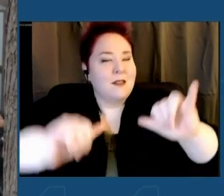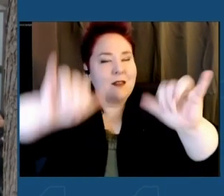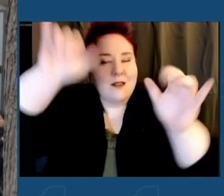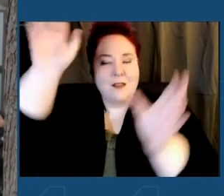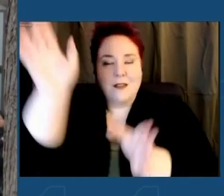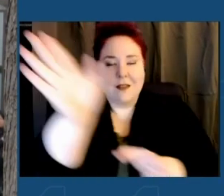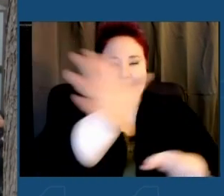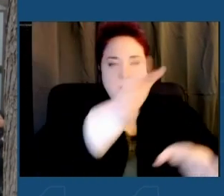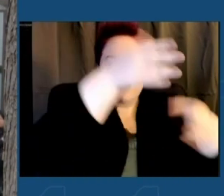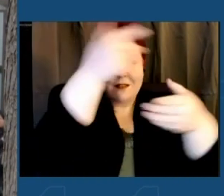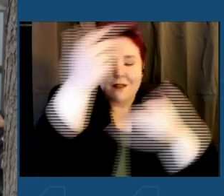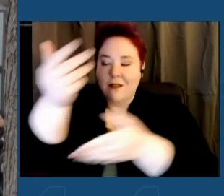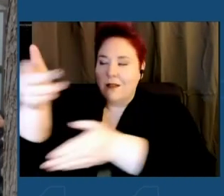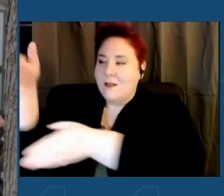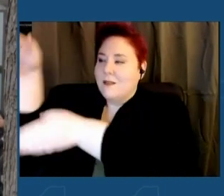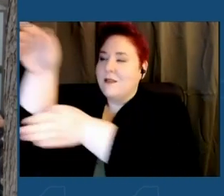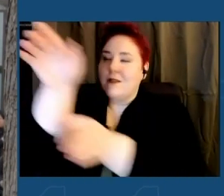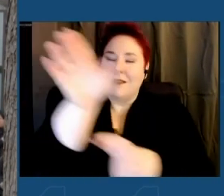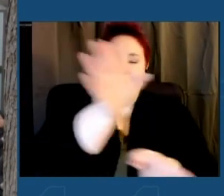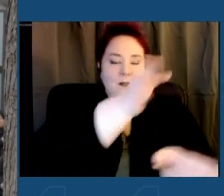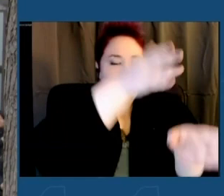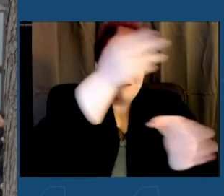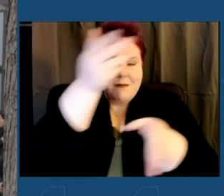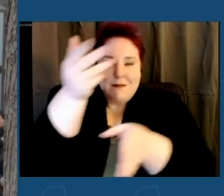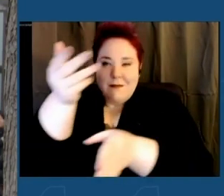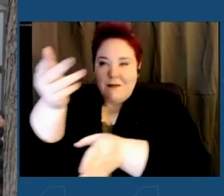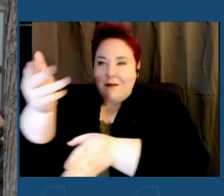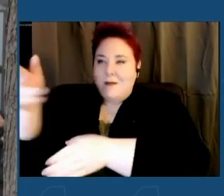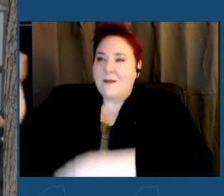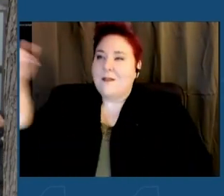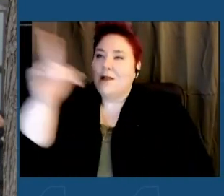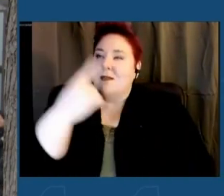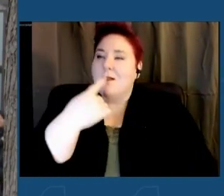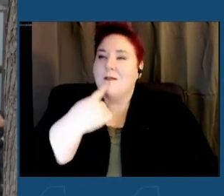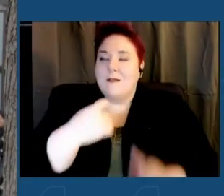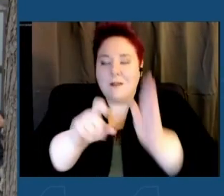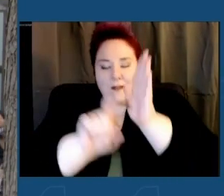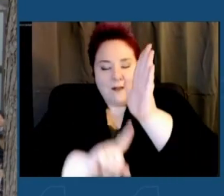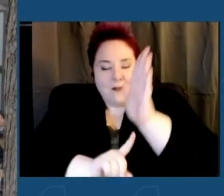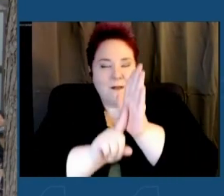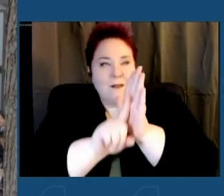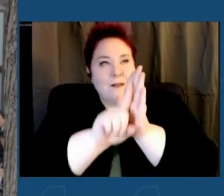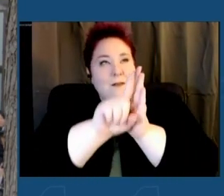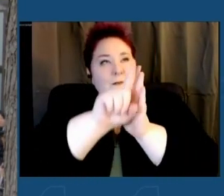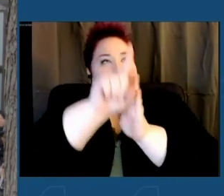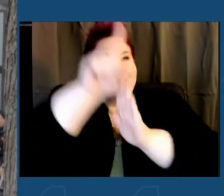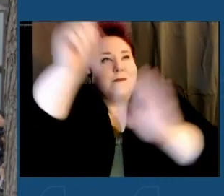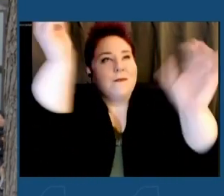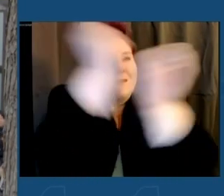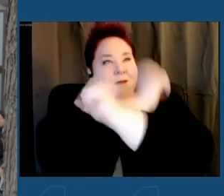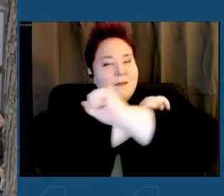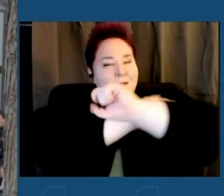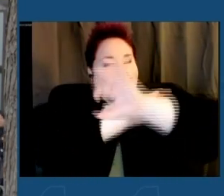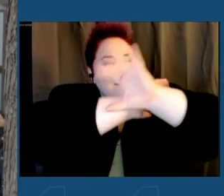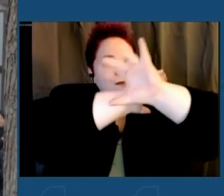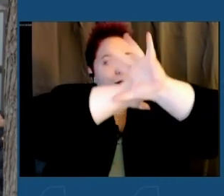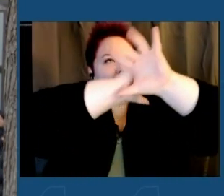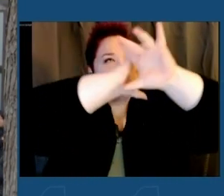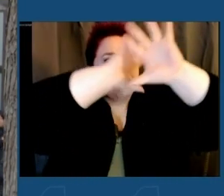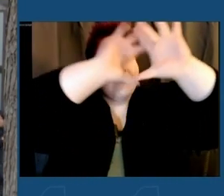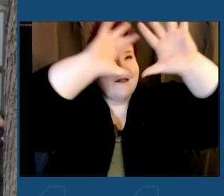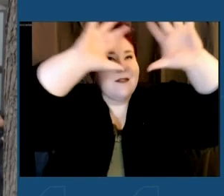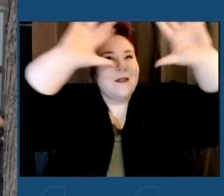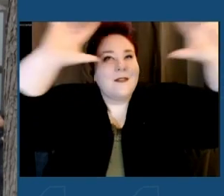gallantly streaming, and the rocket's red glare,